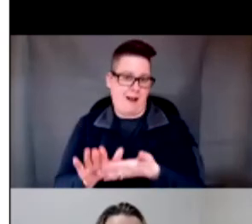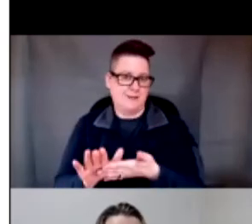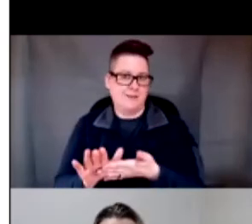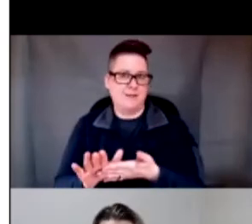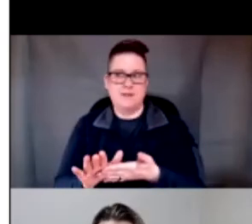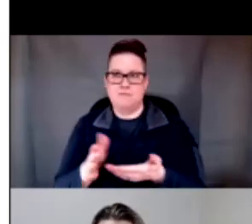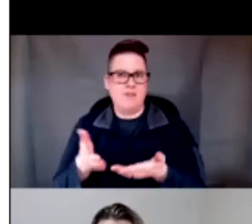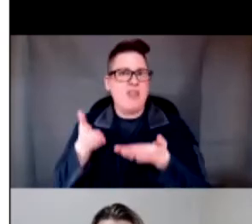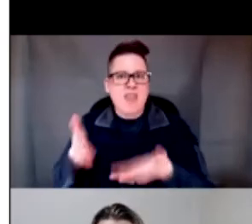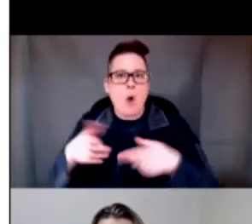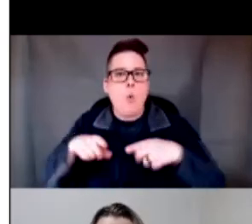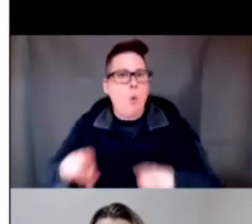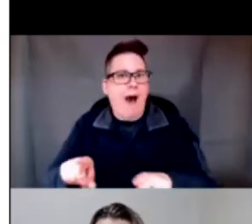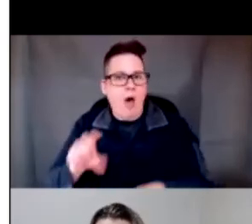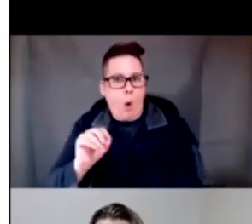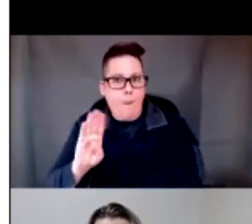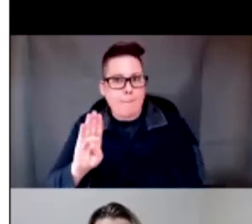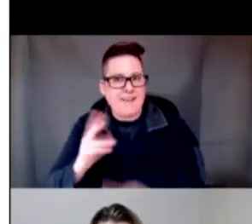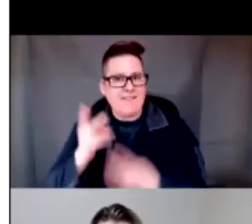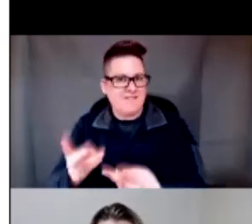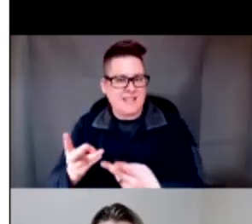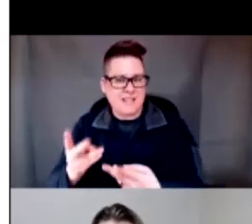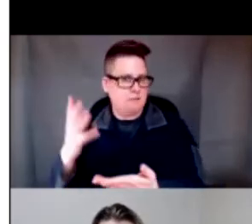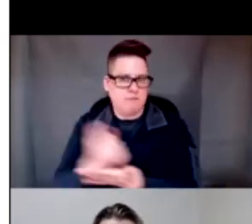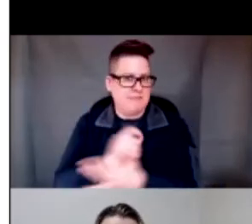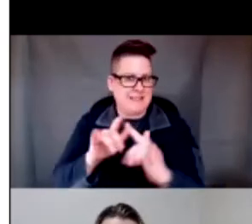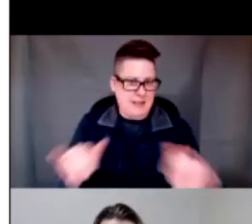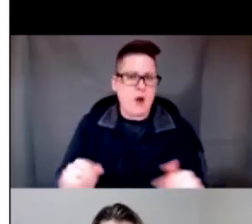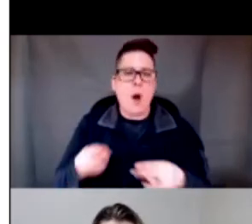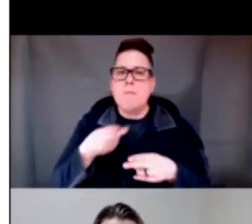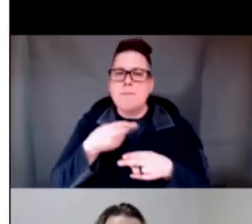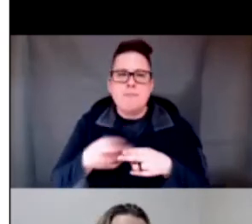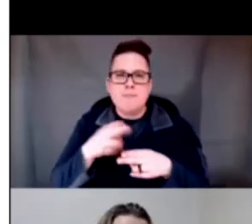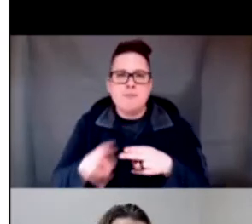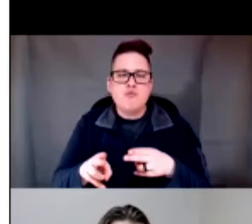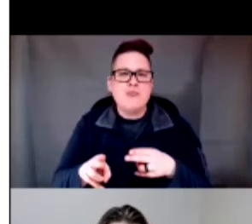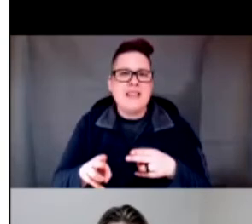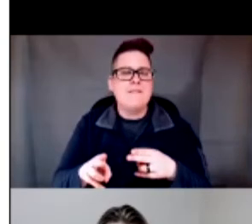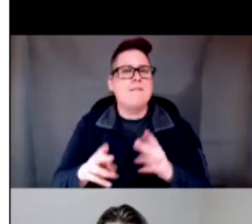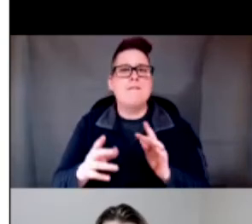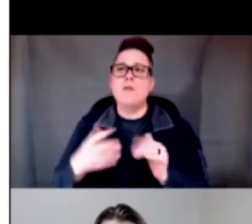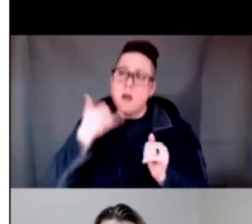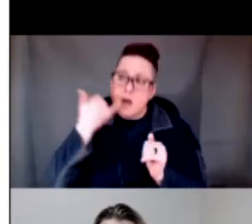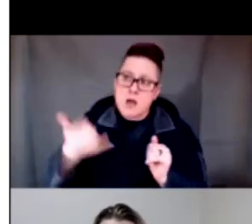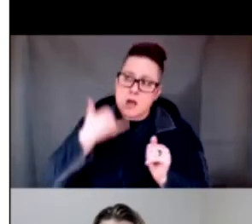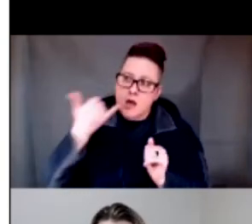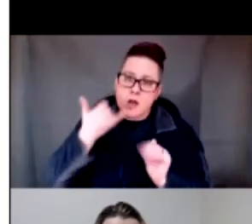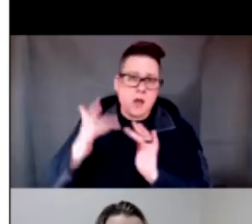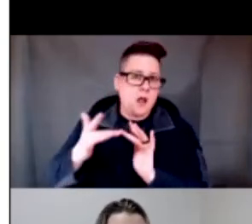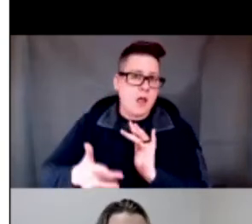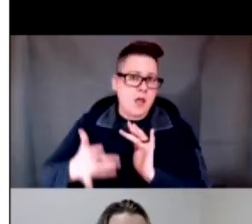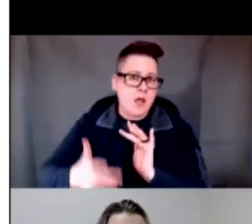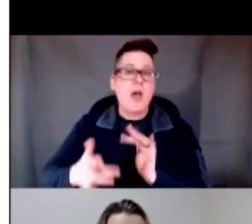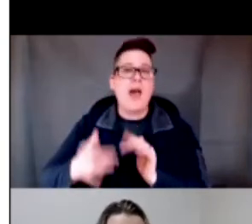within her OB visit. There was a brief gap in care, which the patient didn't respond to our phone attempts, and then she